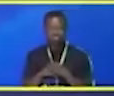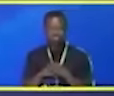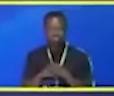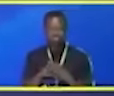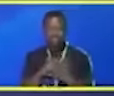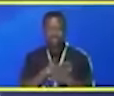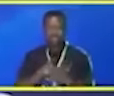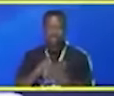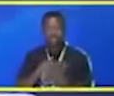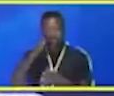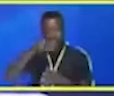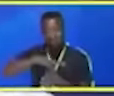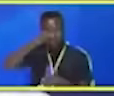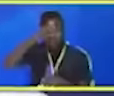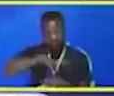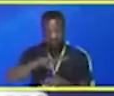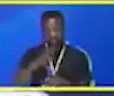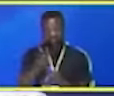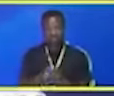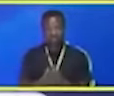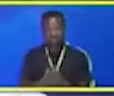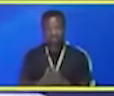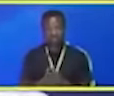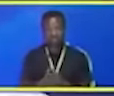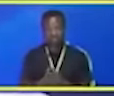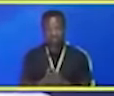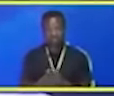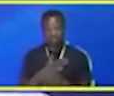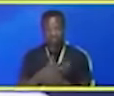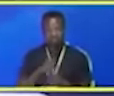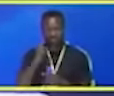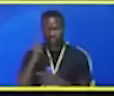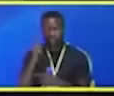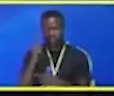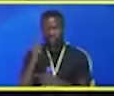Listen to me, ladies and gentlemen. Can I give you one more?